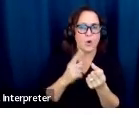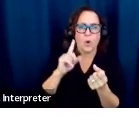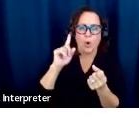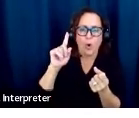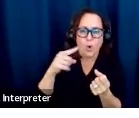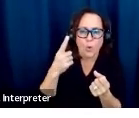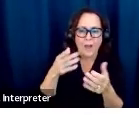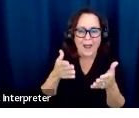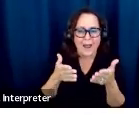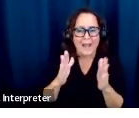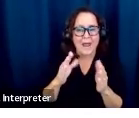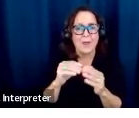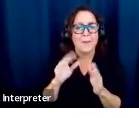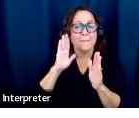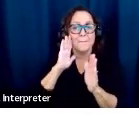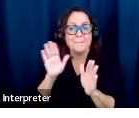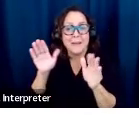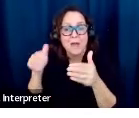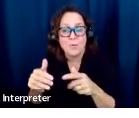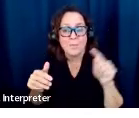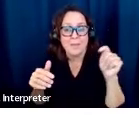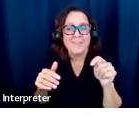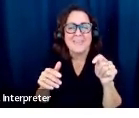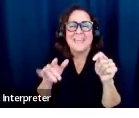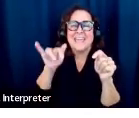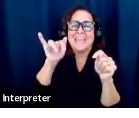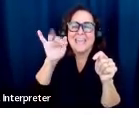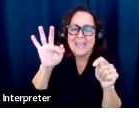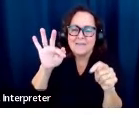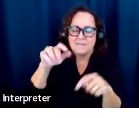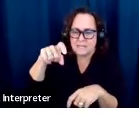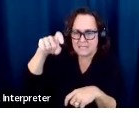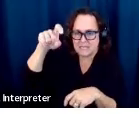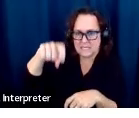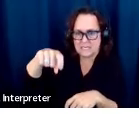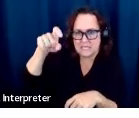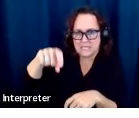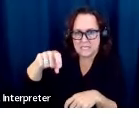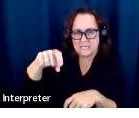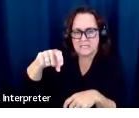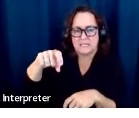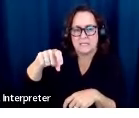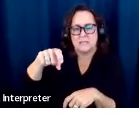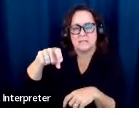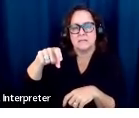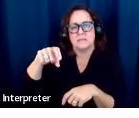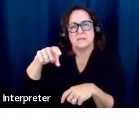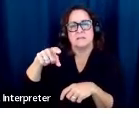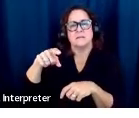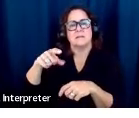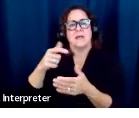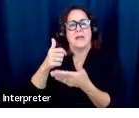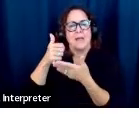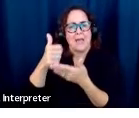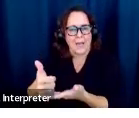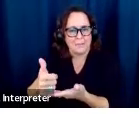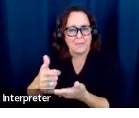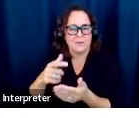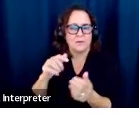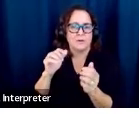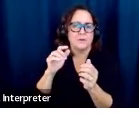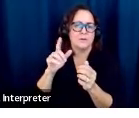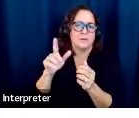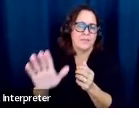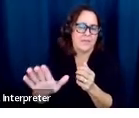bedrooms and bathrooms in instances when an evaluation shows that the technology increases the independence and facilitates a participant's right